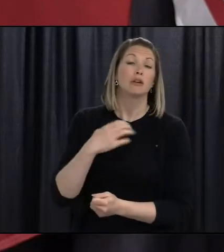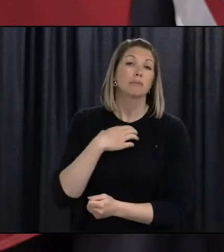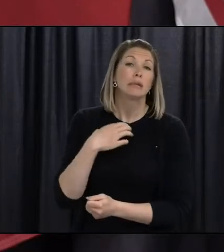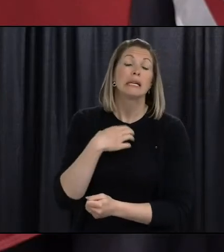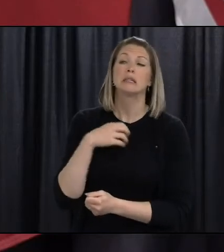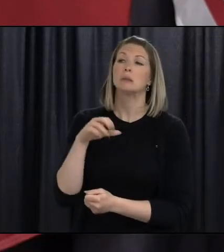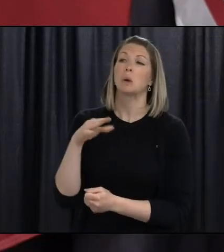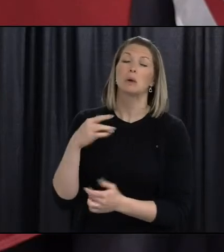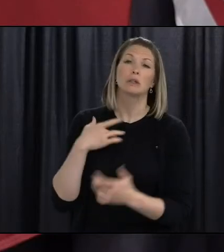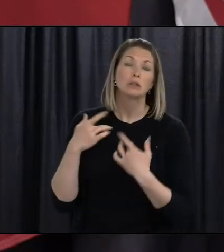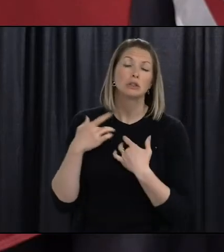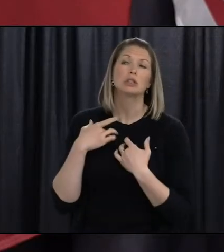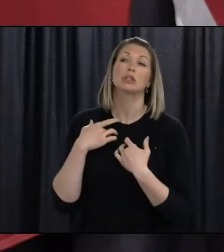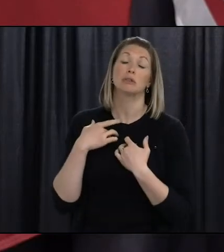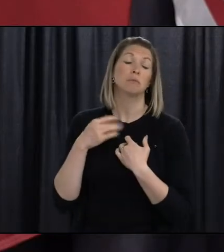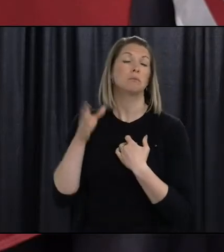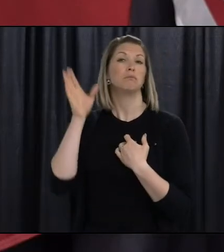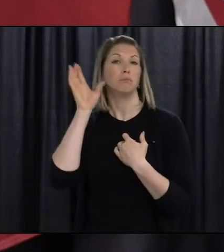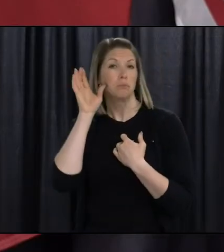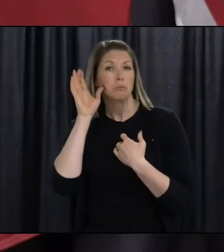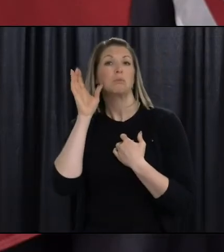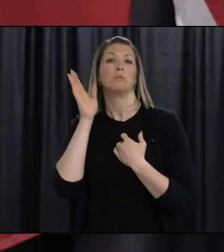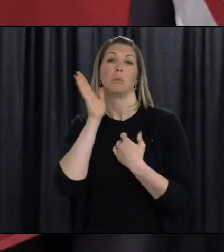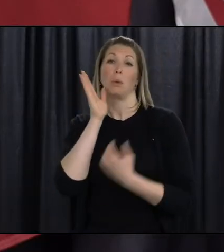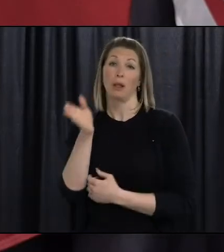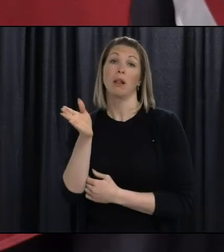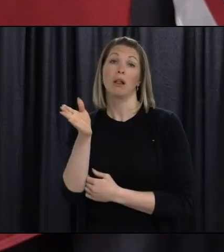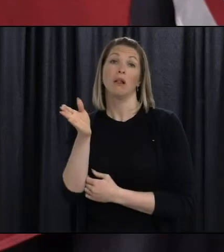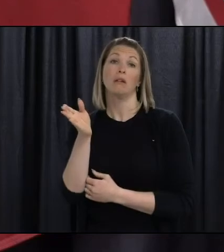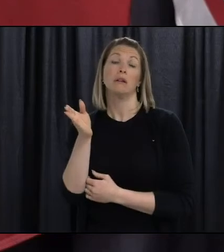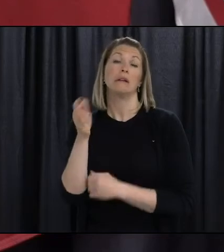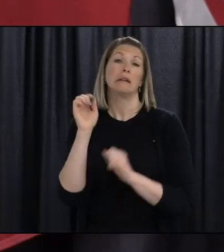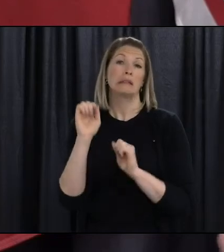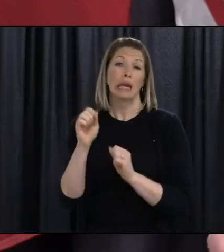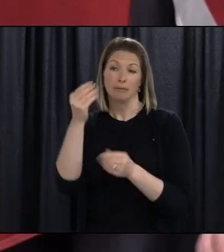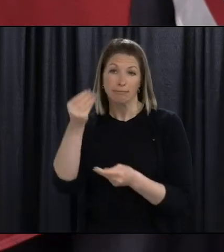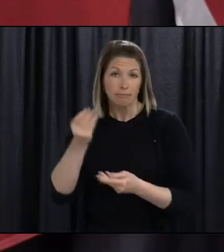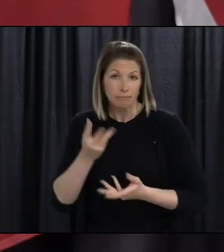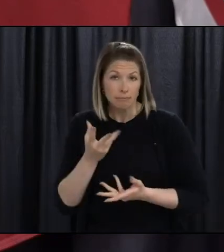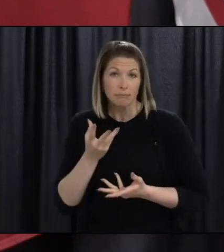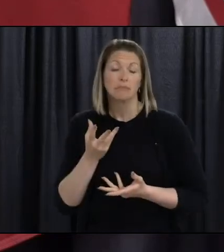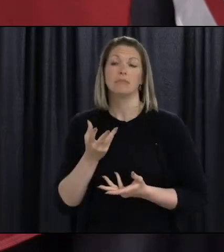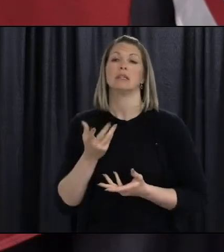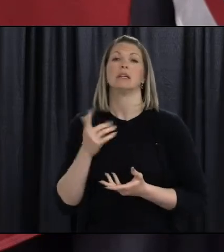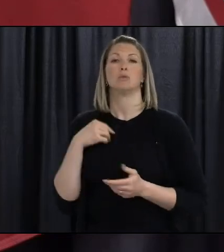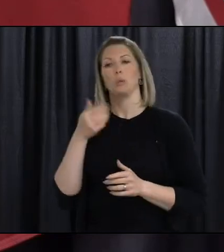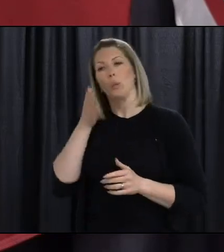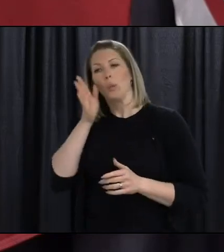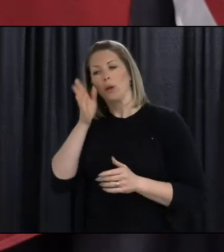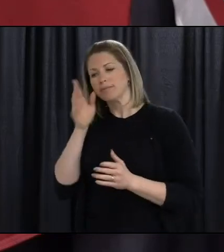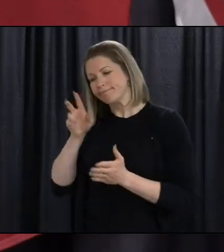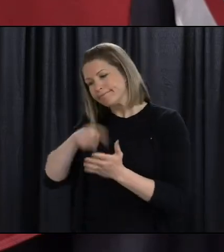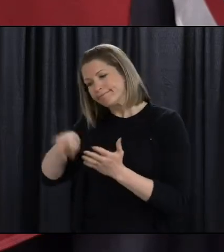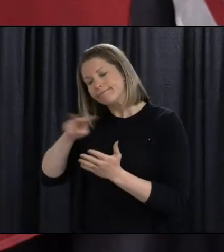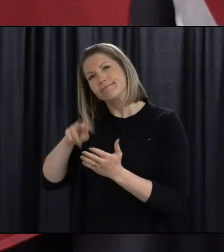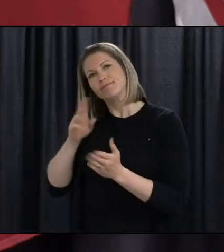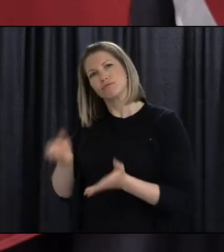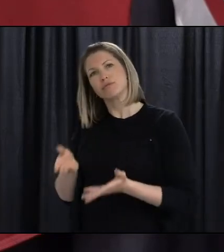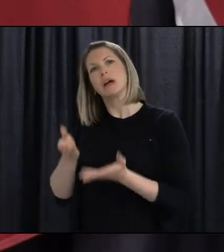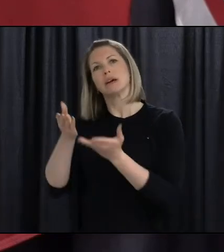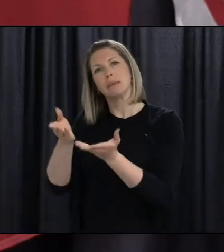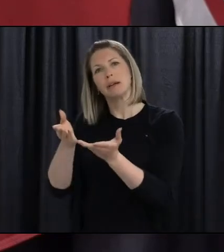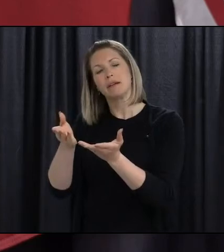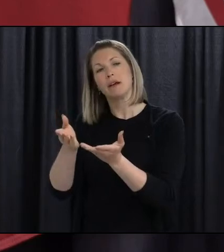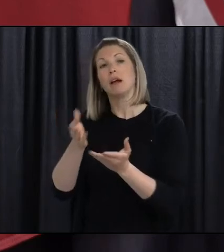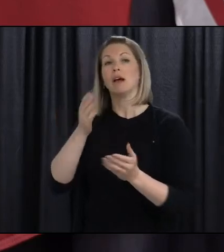will facilitate processes that will help them carry out operations as best they can during these changing and unprecedented